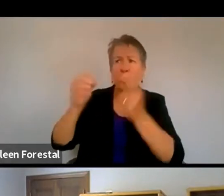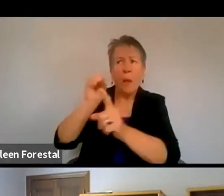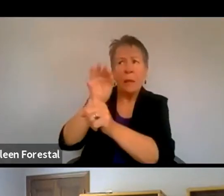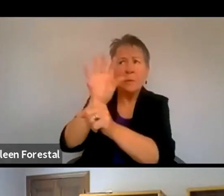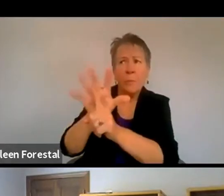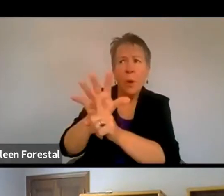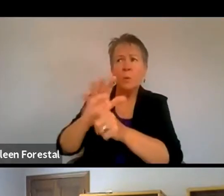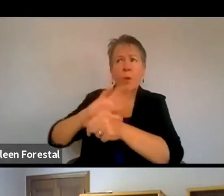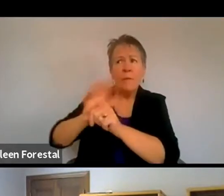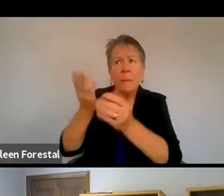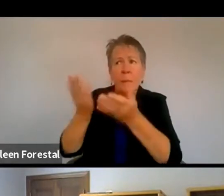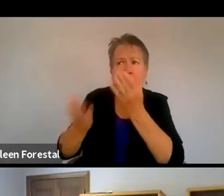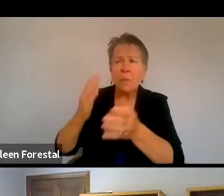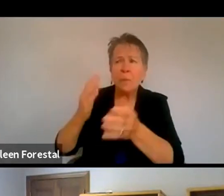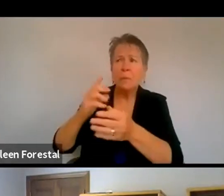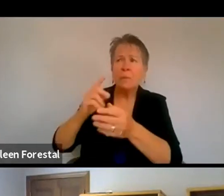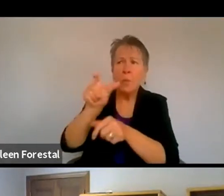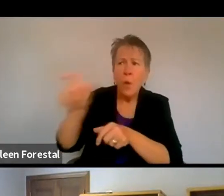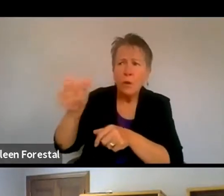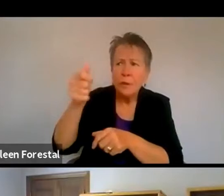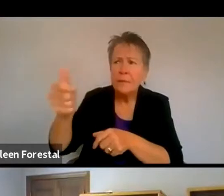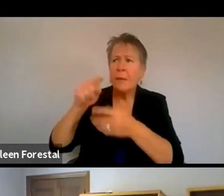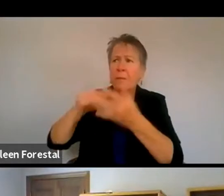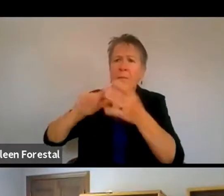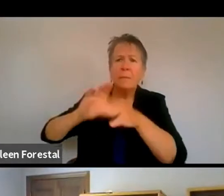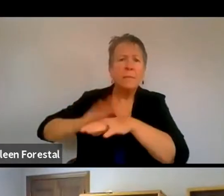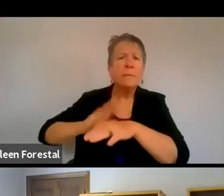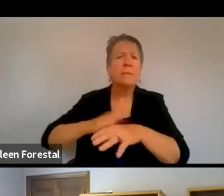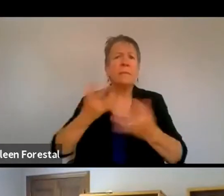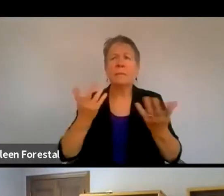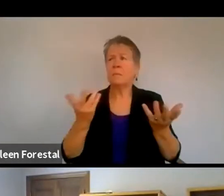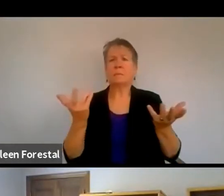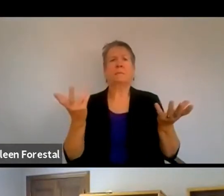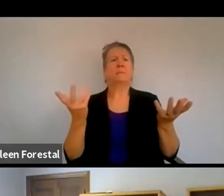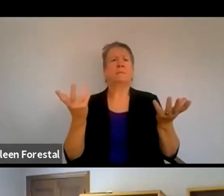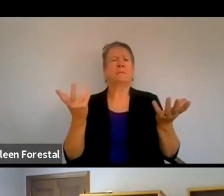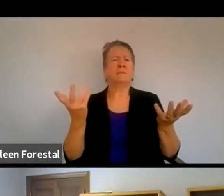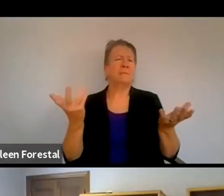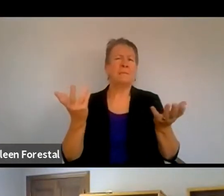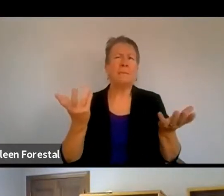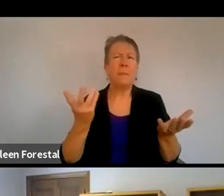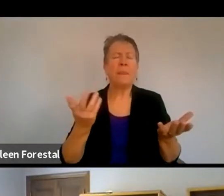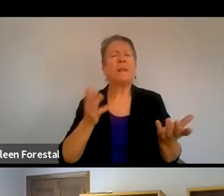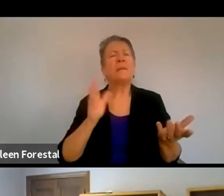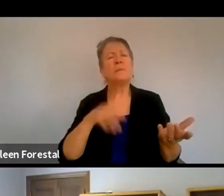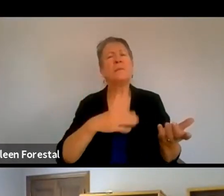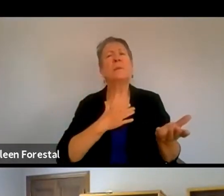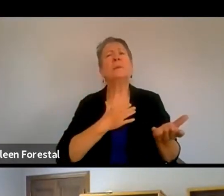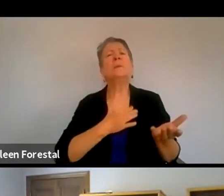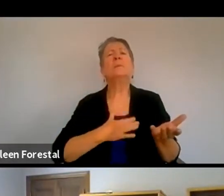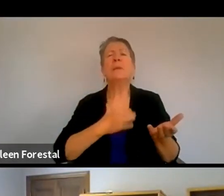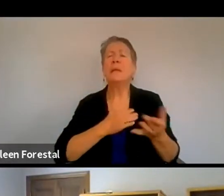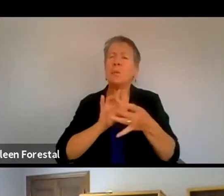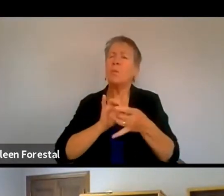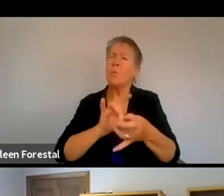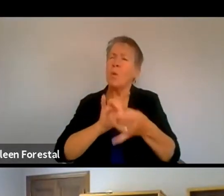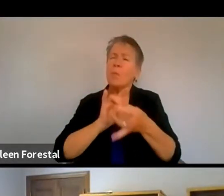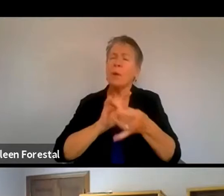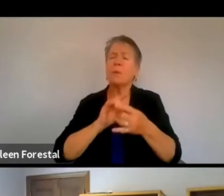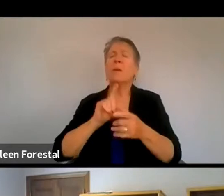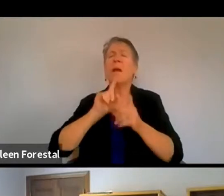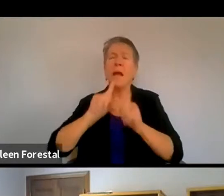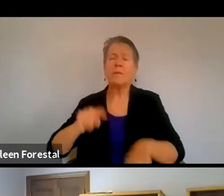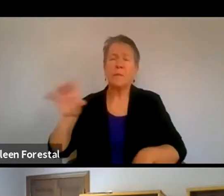contact with and where you've been, and share with them what you need help with. Additionally, I encourage